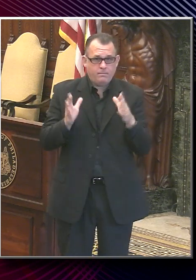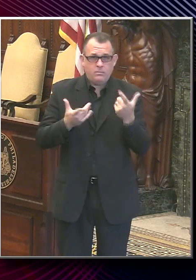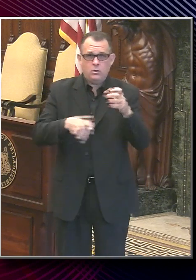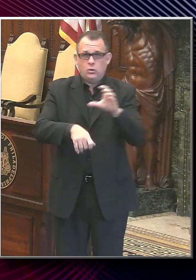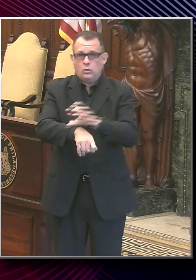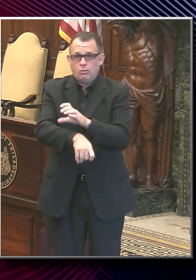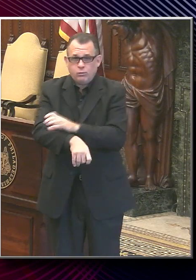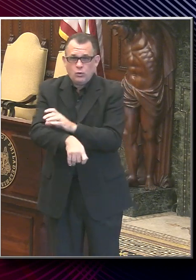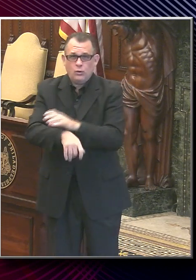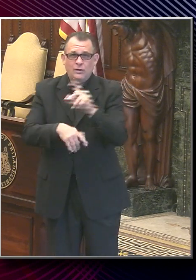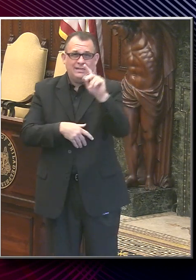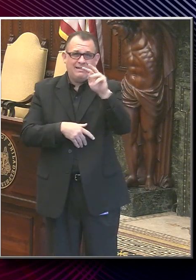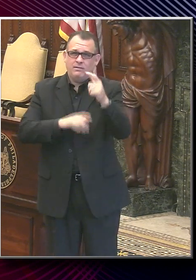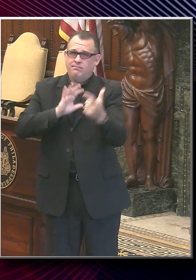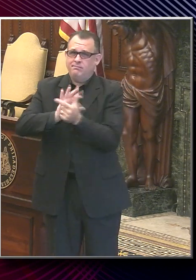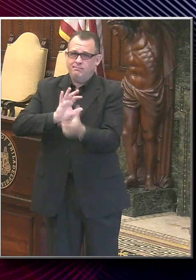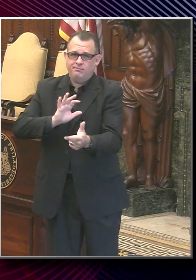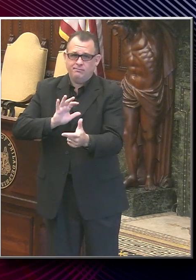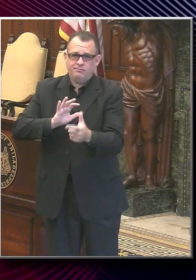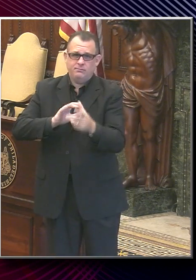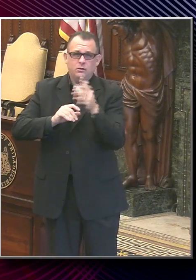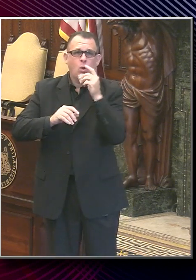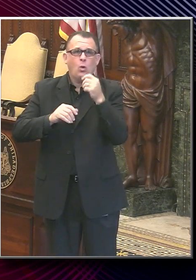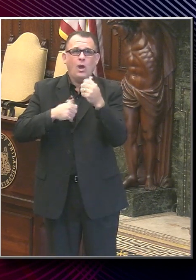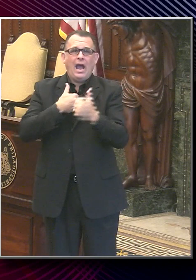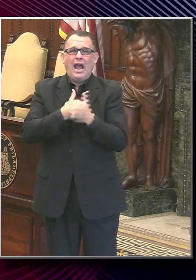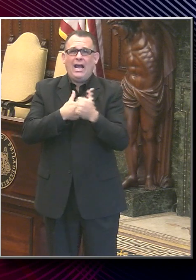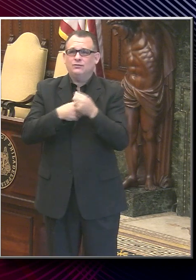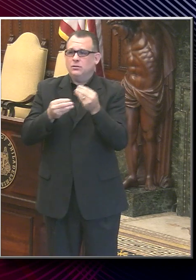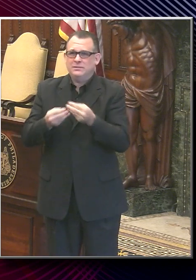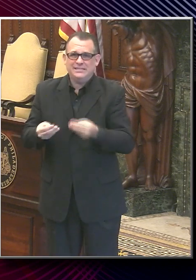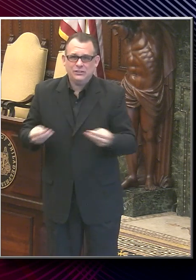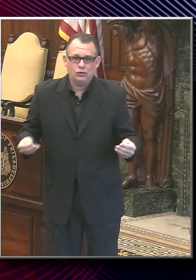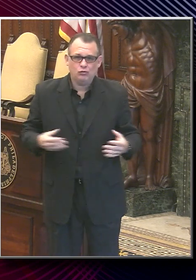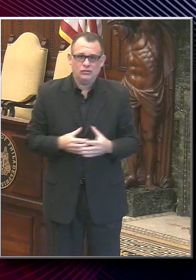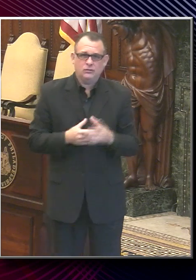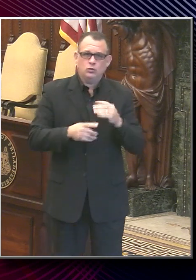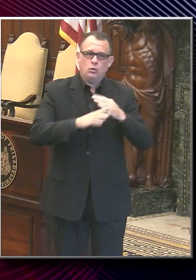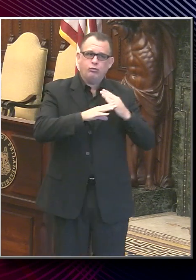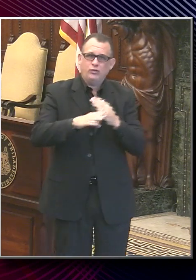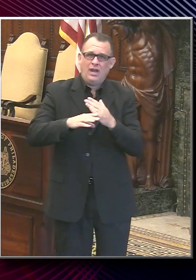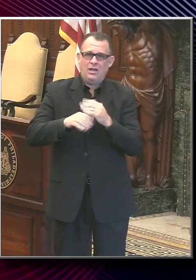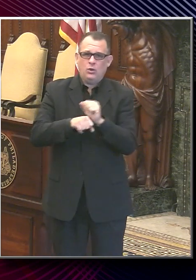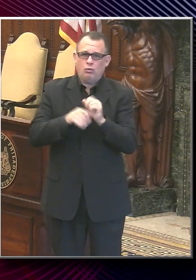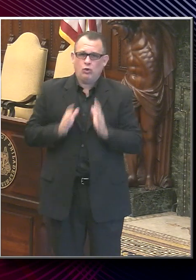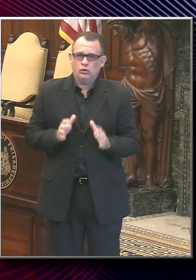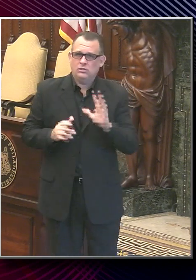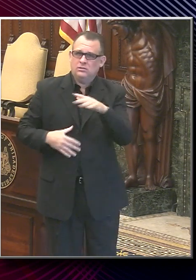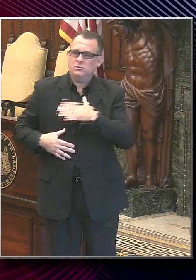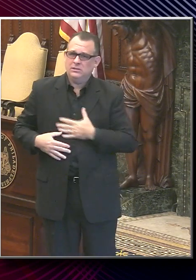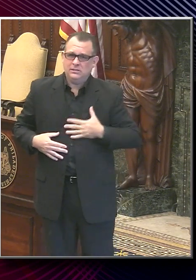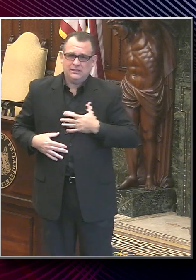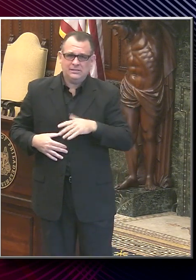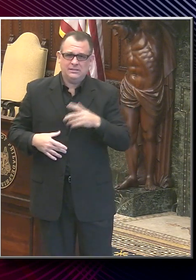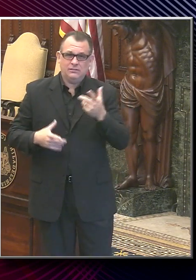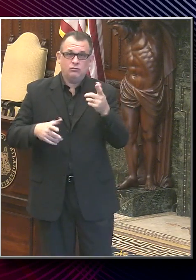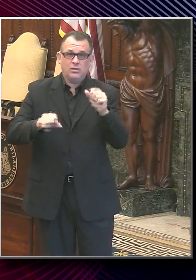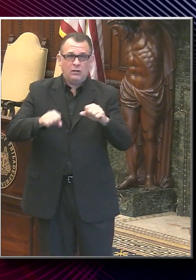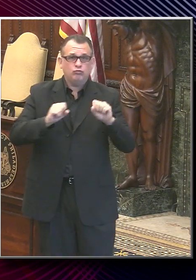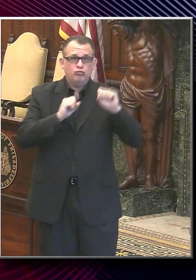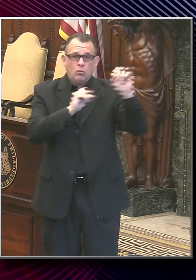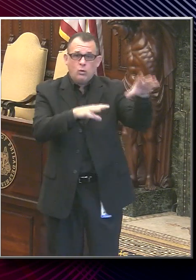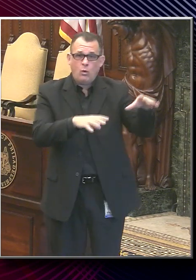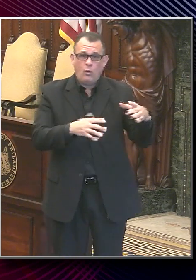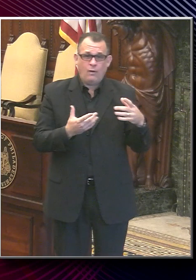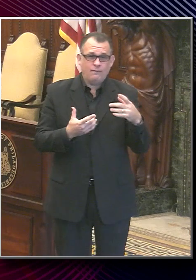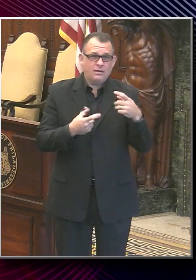televisions. No hazardous materials. Please help protect our sanitation workers. Drop off trash, recycling, yard waste,